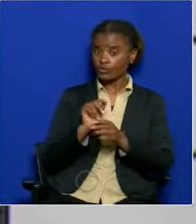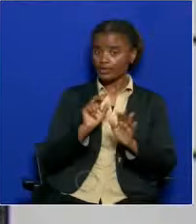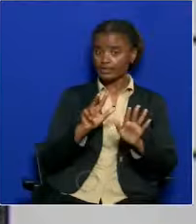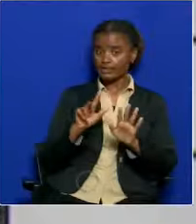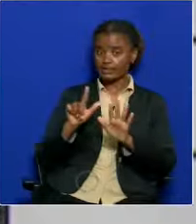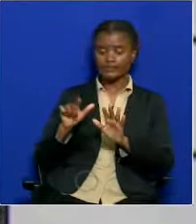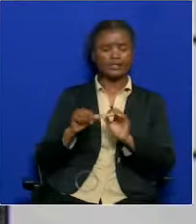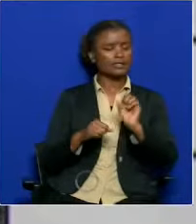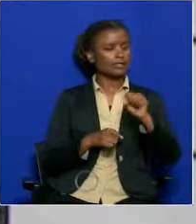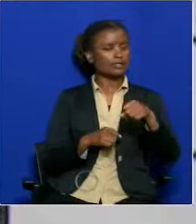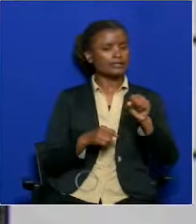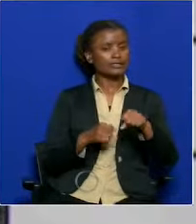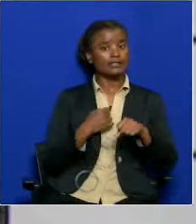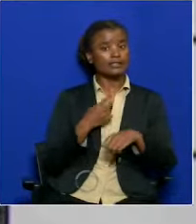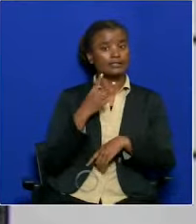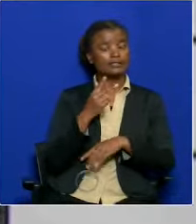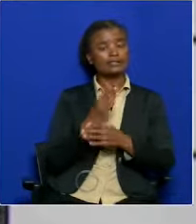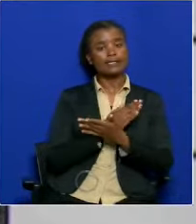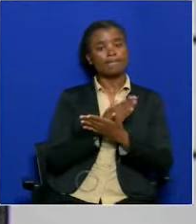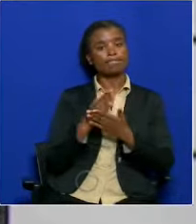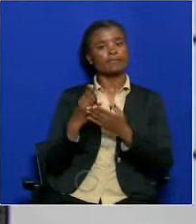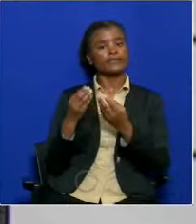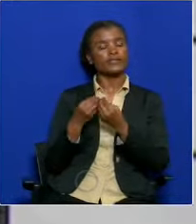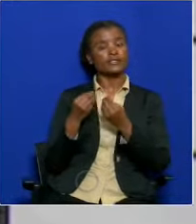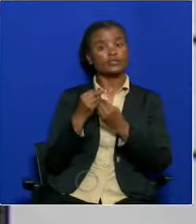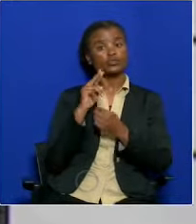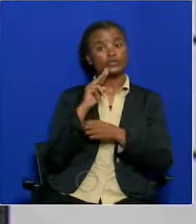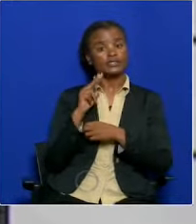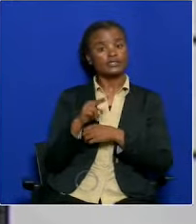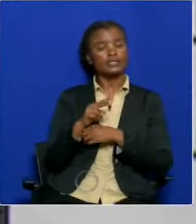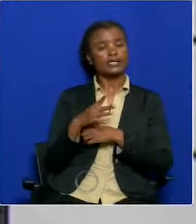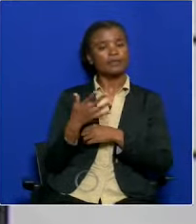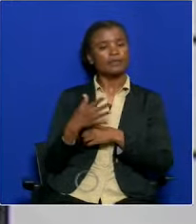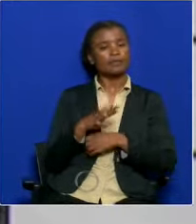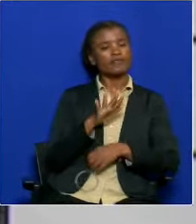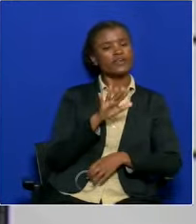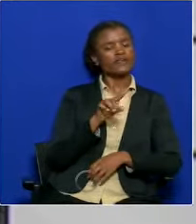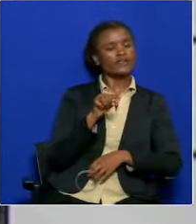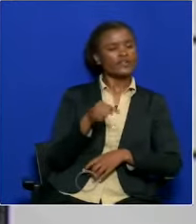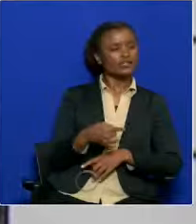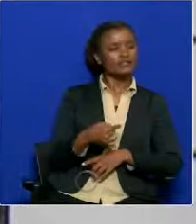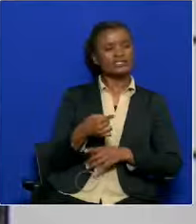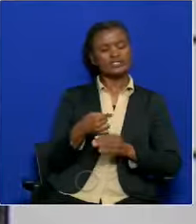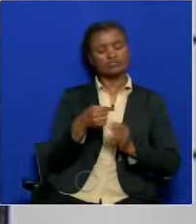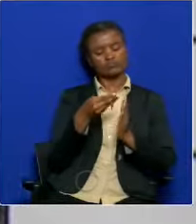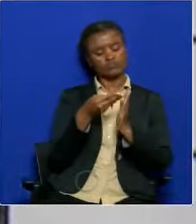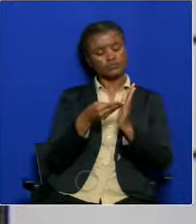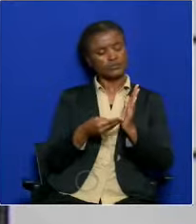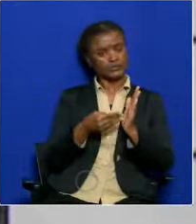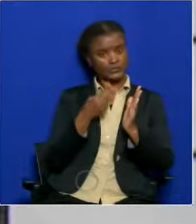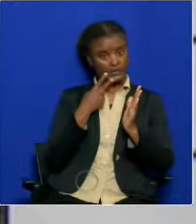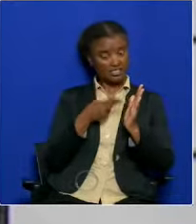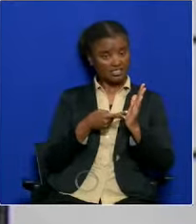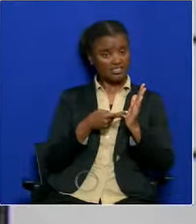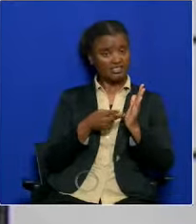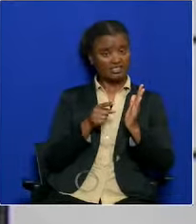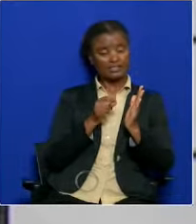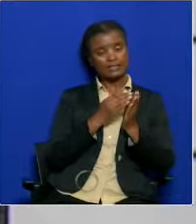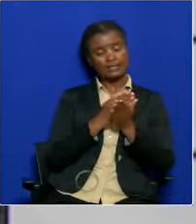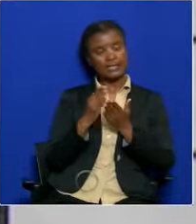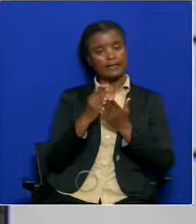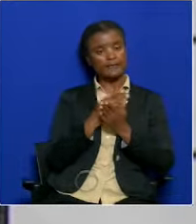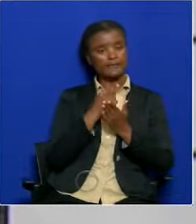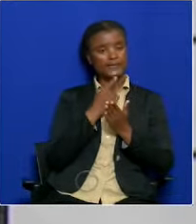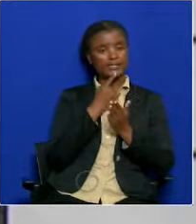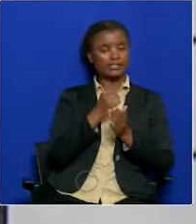see there, whereby it will say 5,000 whatsoever. You go to in the job back